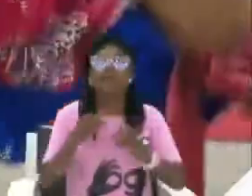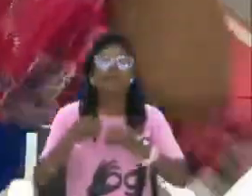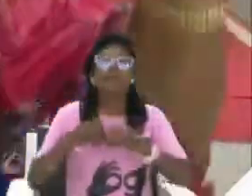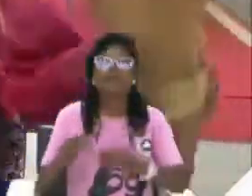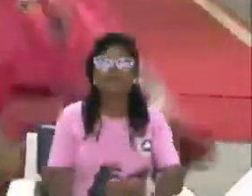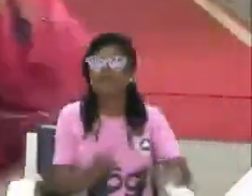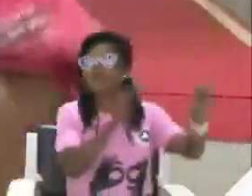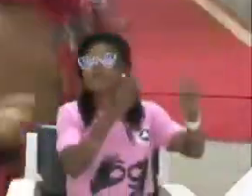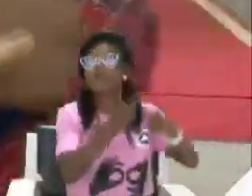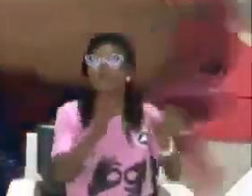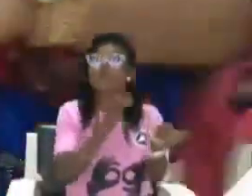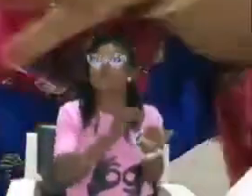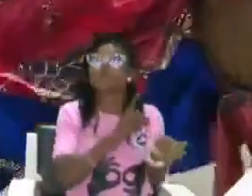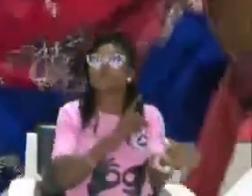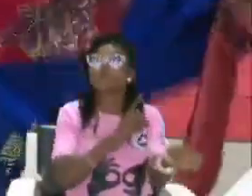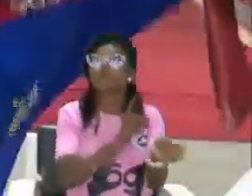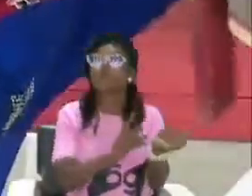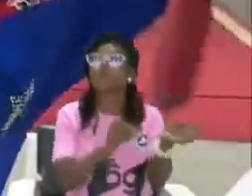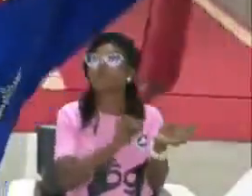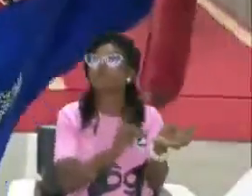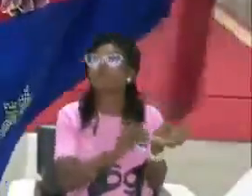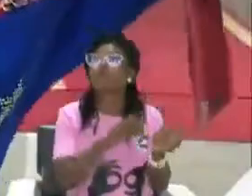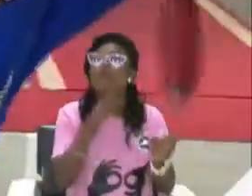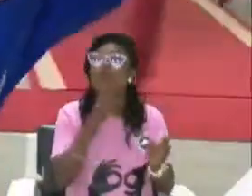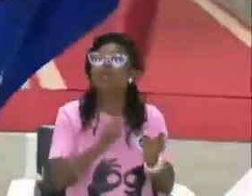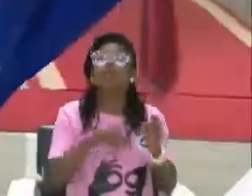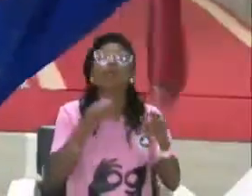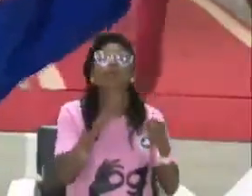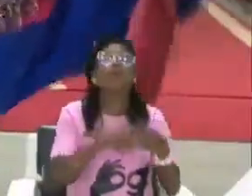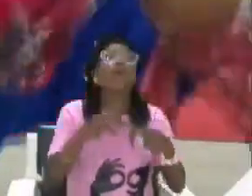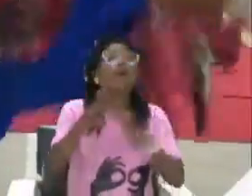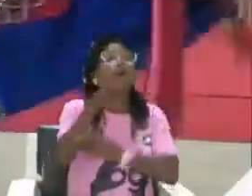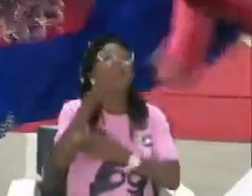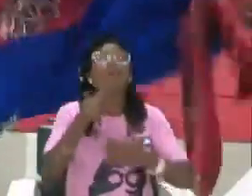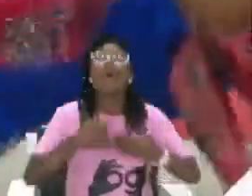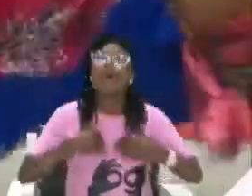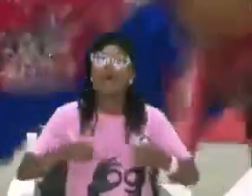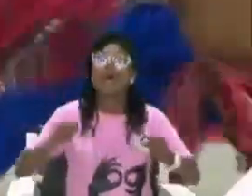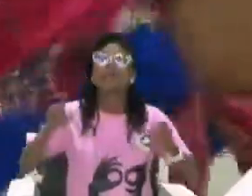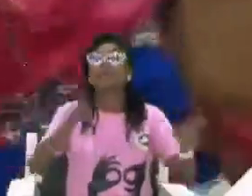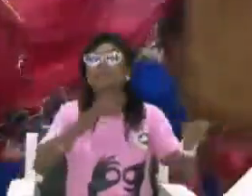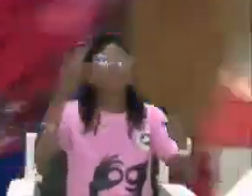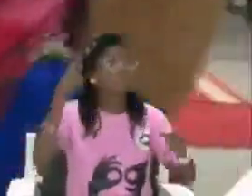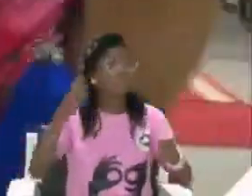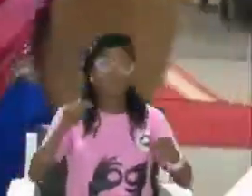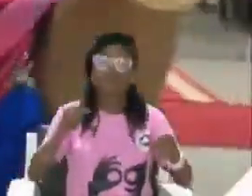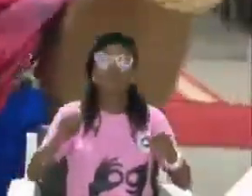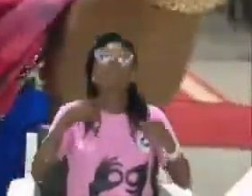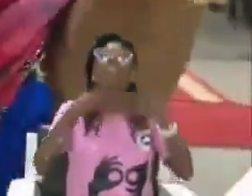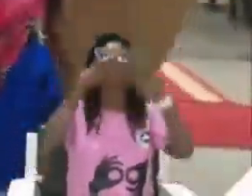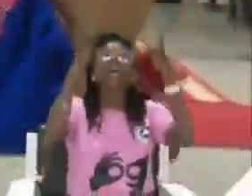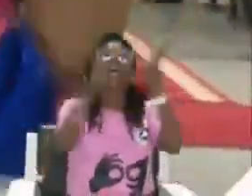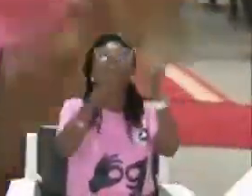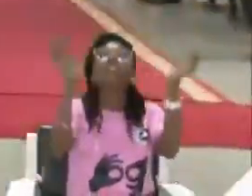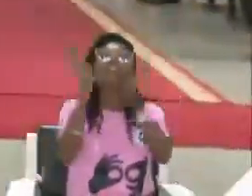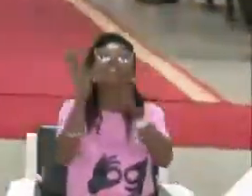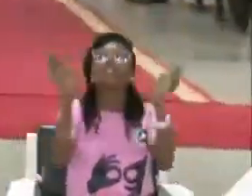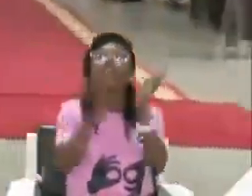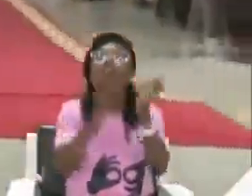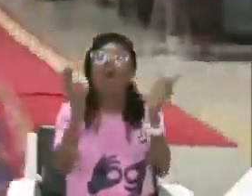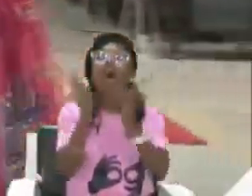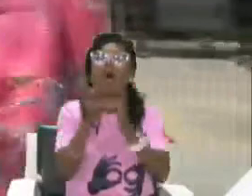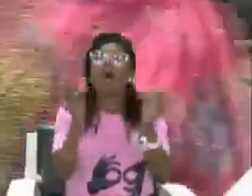no fibroid. I have no multiple fibroids. The God of that, the Jehovah that have done it for me. Somebody shout Jesus!